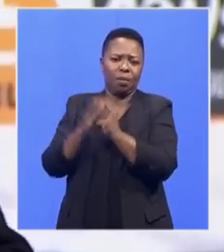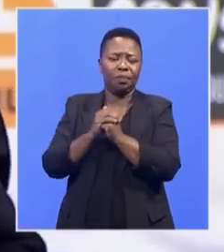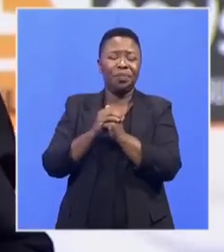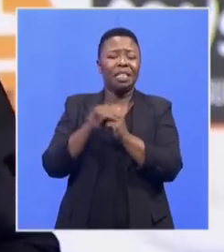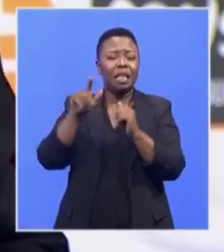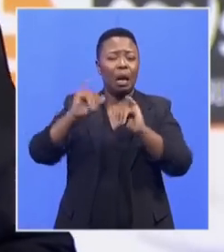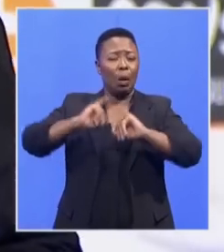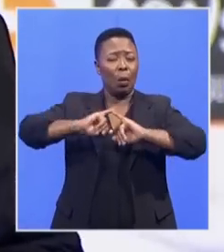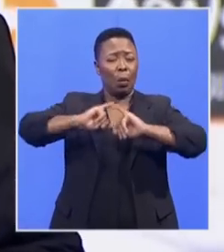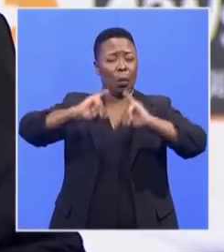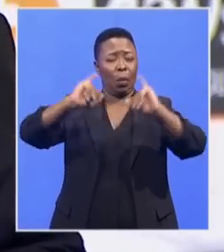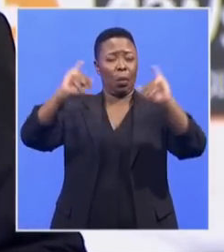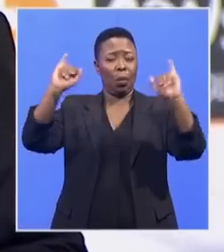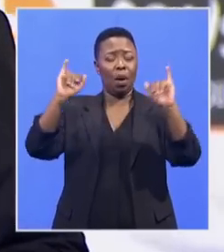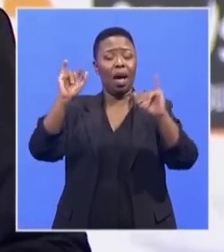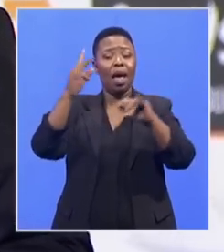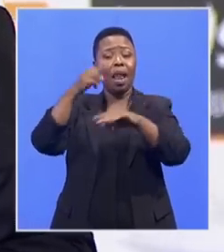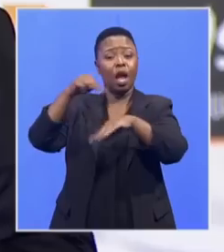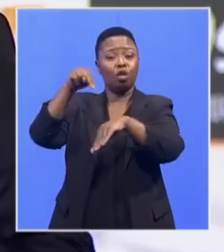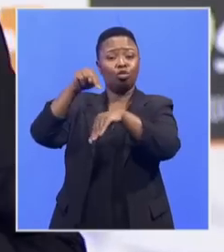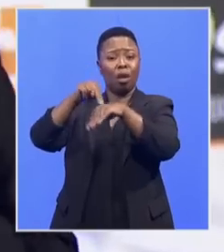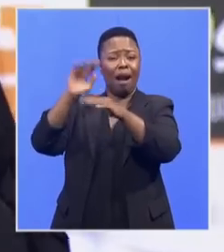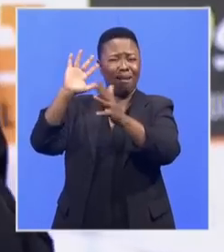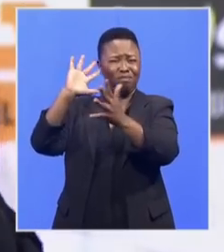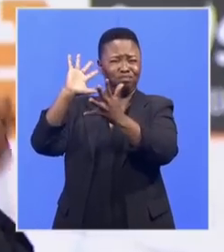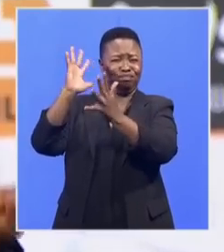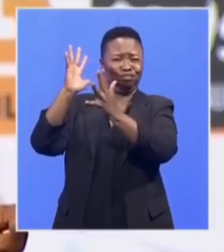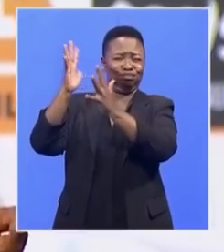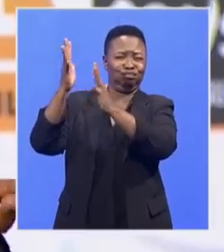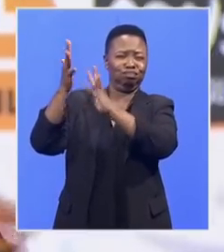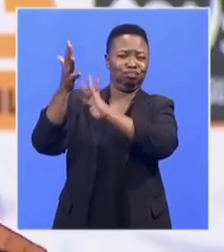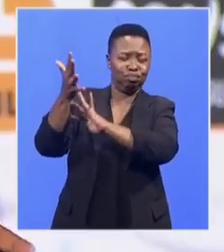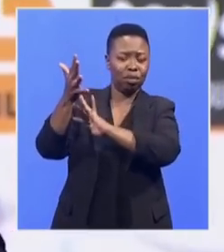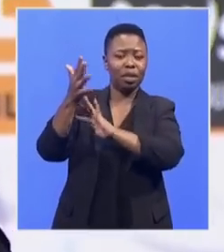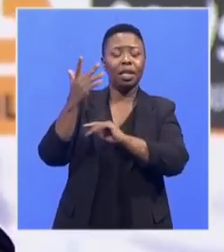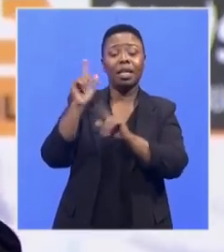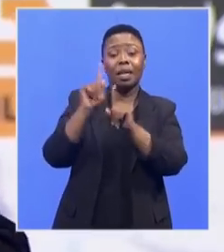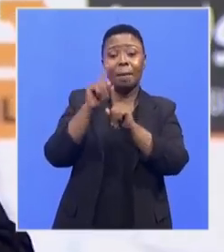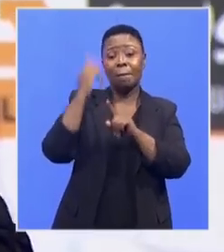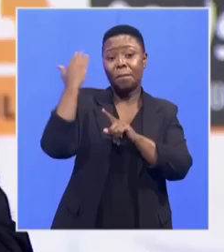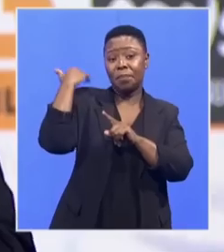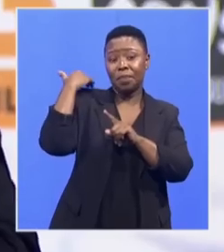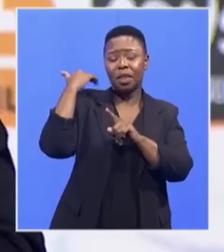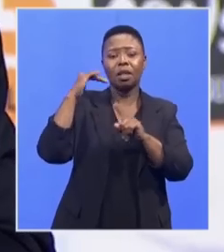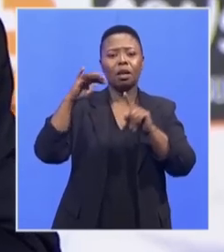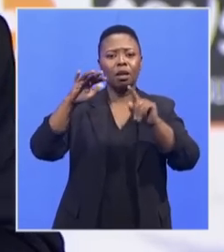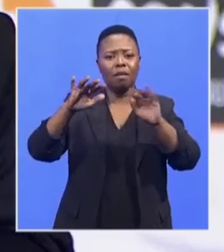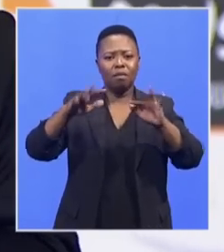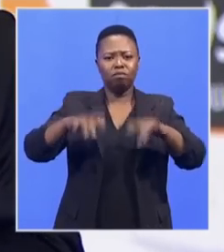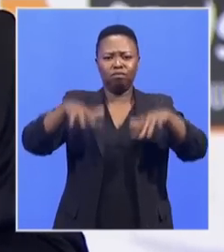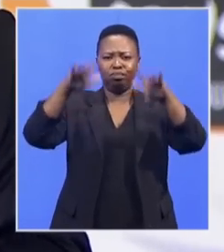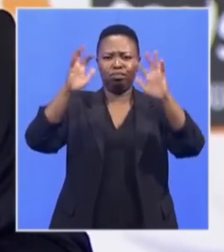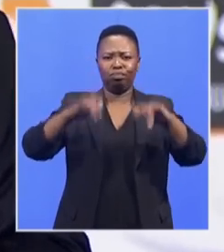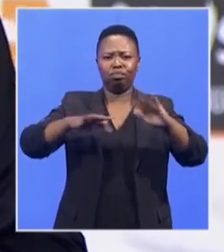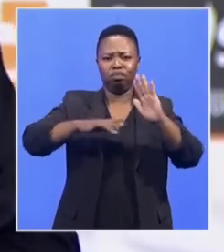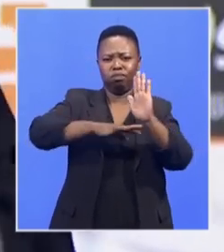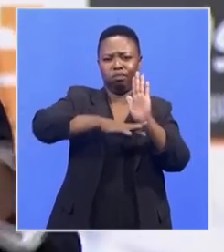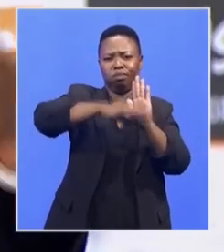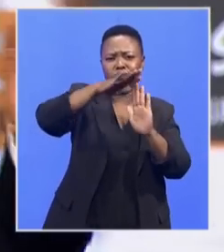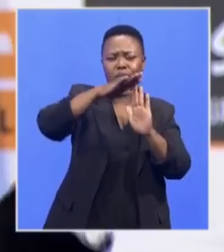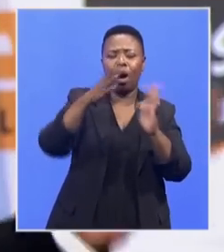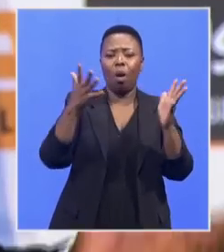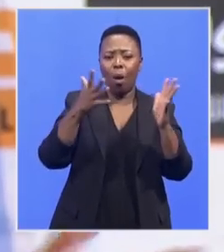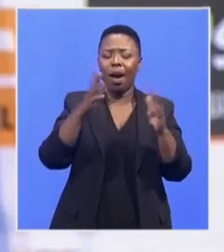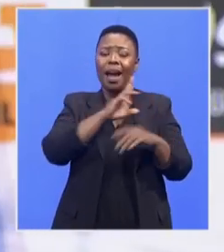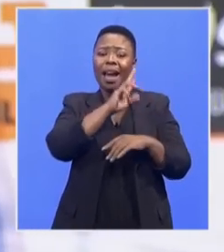disaster shocks that we've gone through. We also had floods here in Northwest, as we did in KZN, as